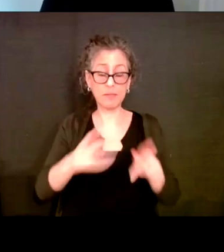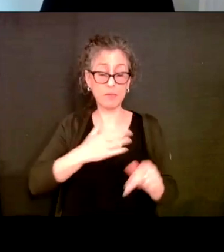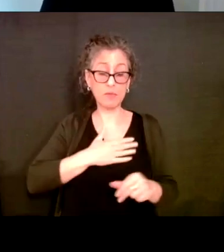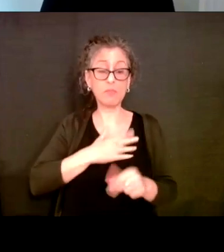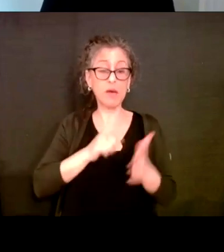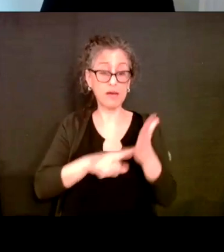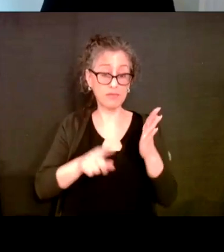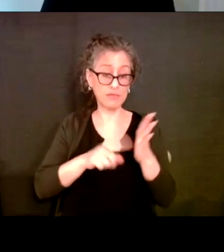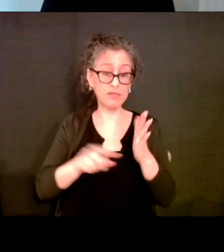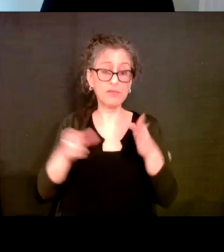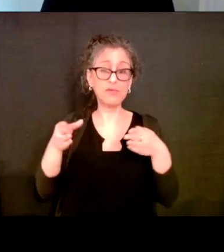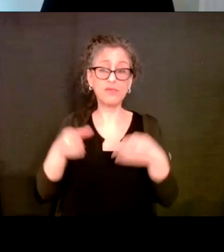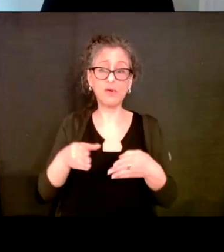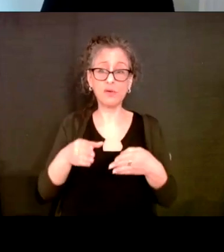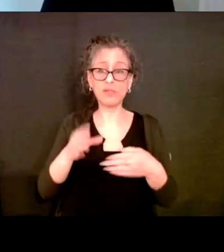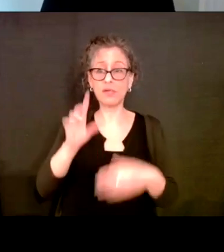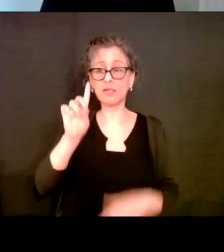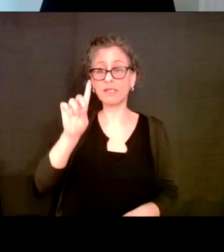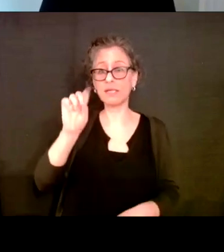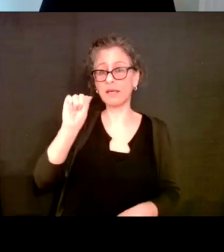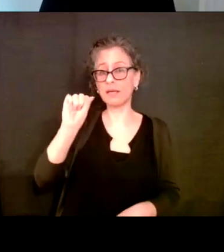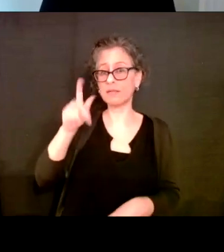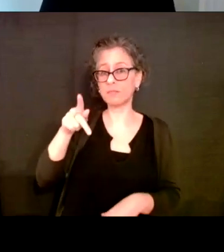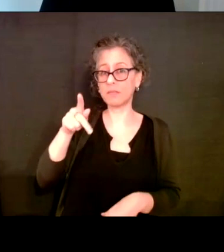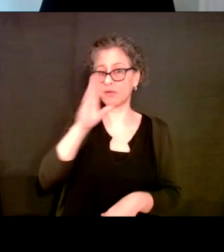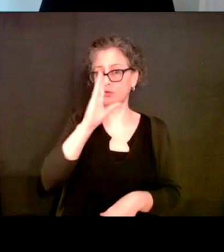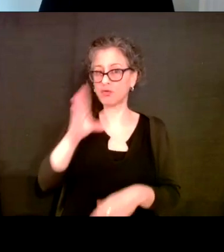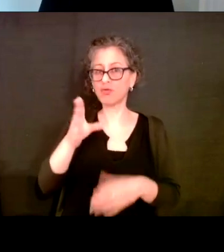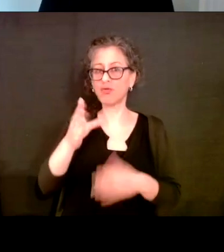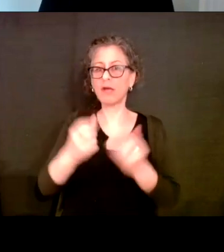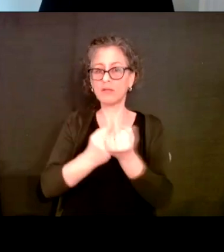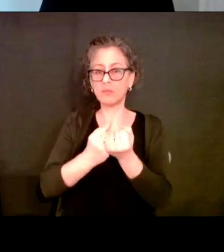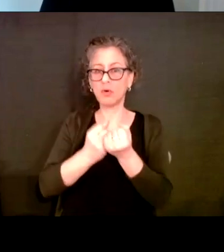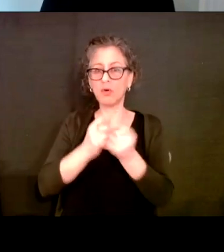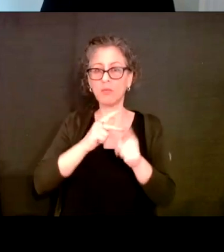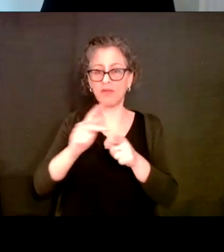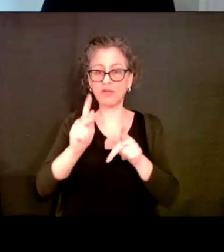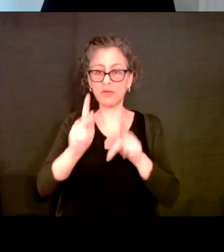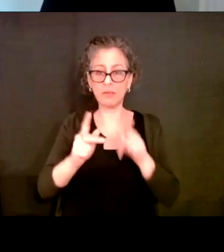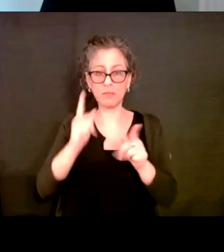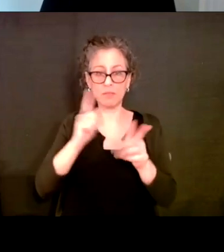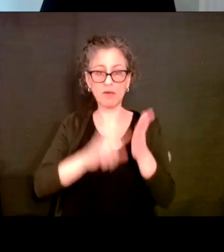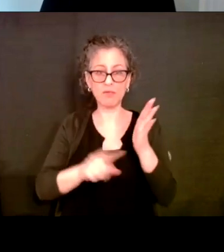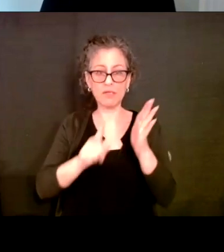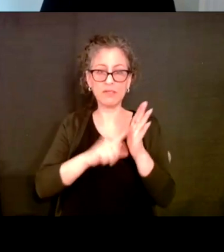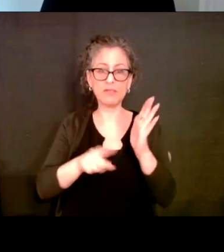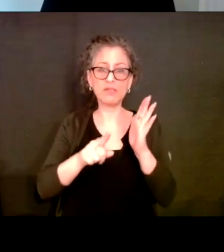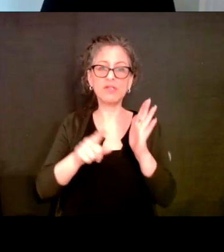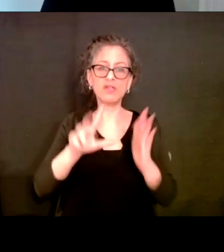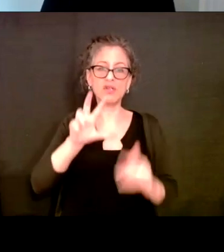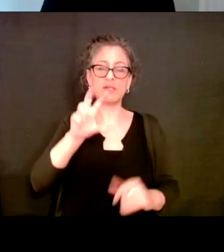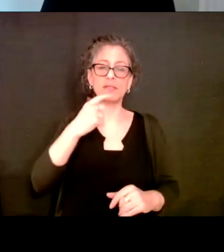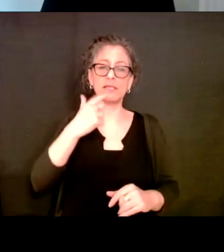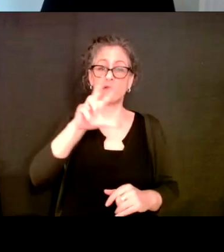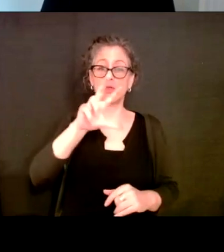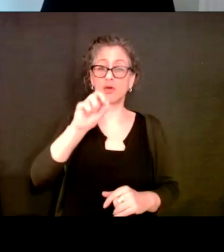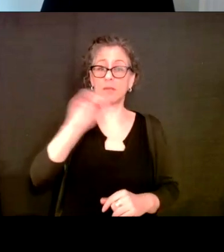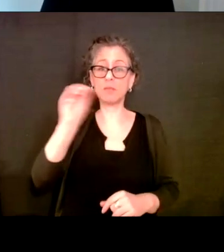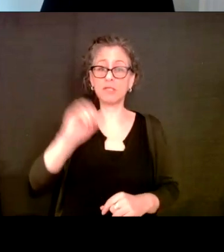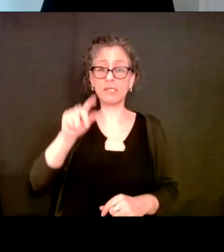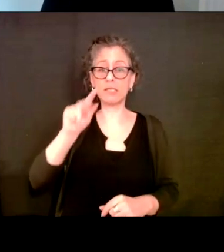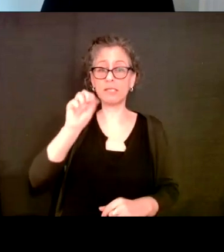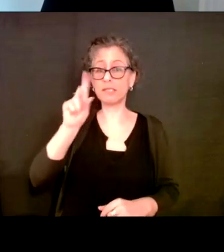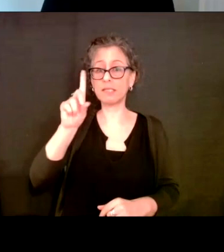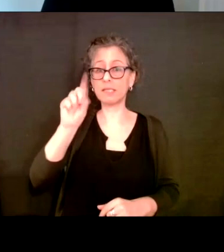focused on DSPs. And some of my research, I found that 30% of DSPs